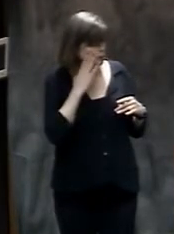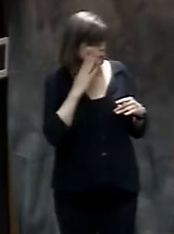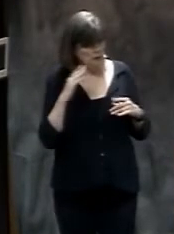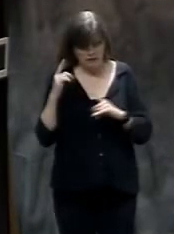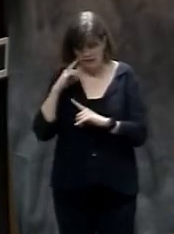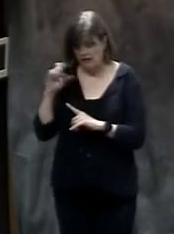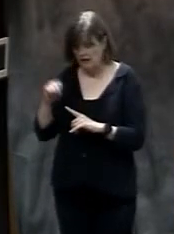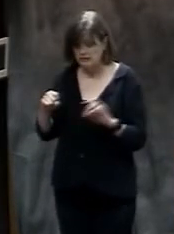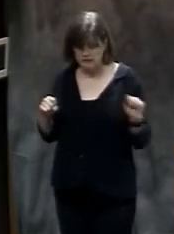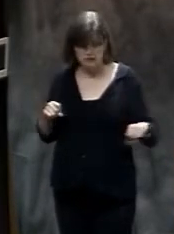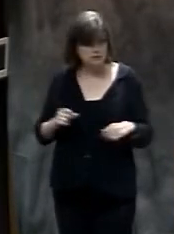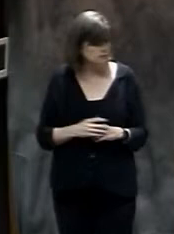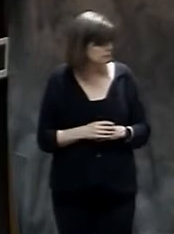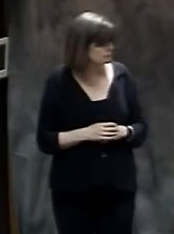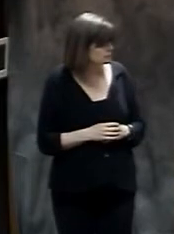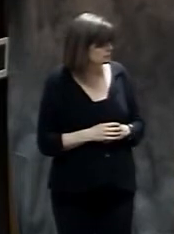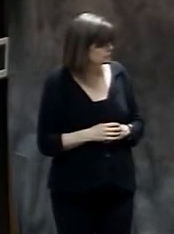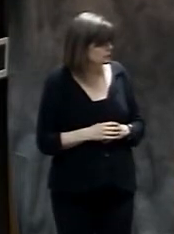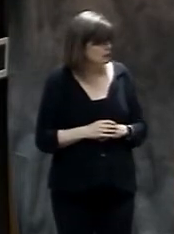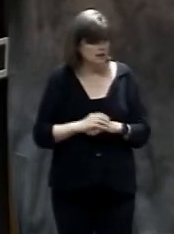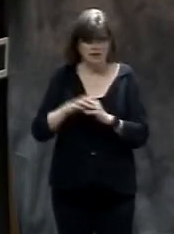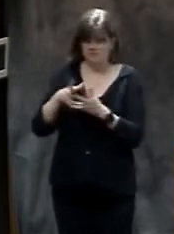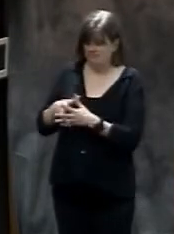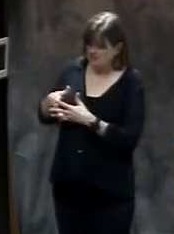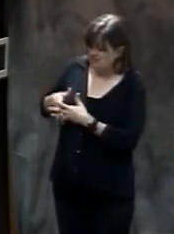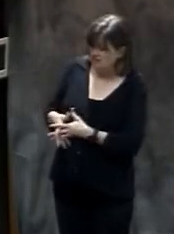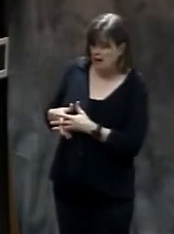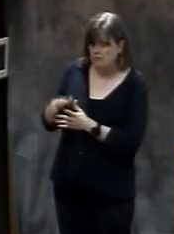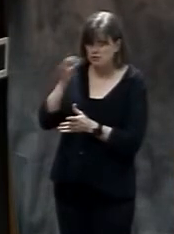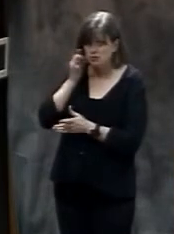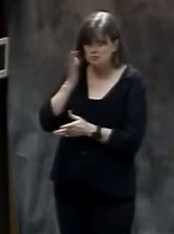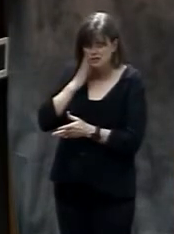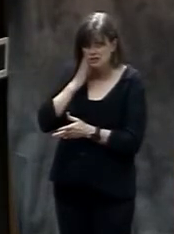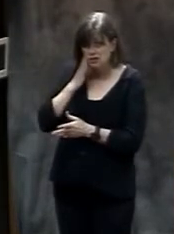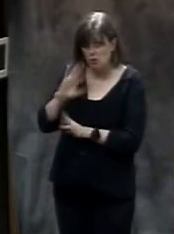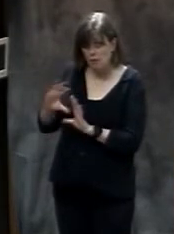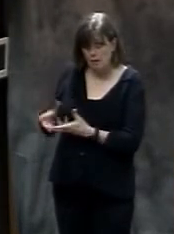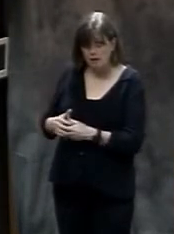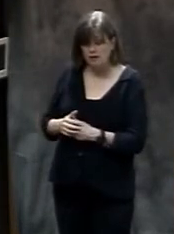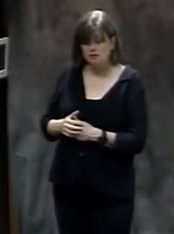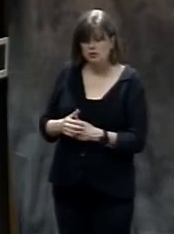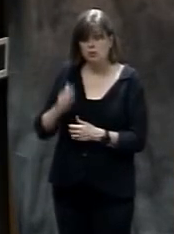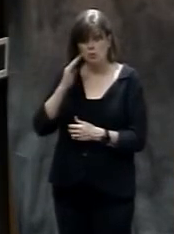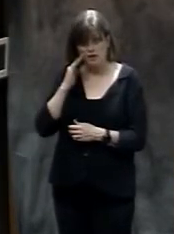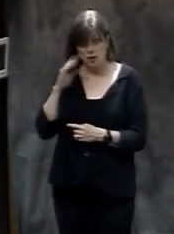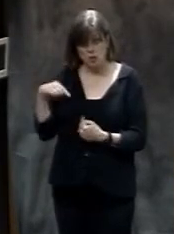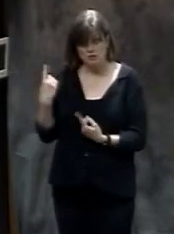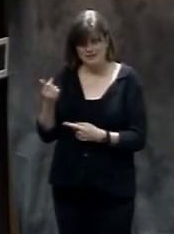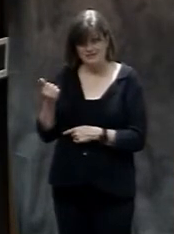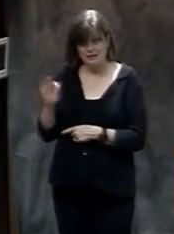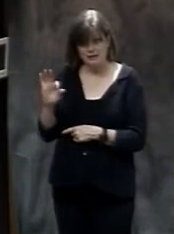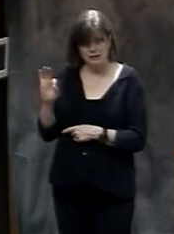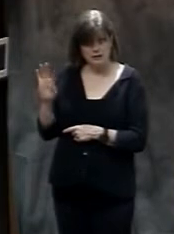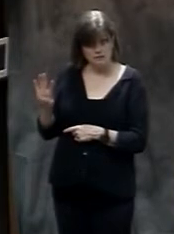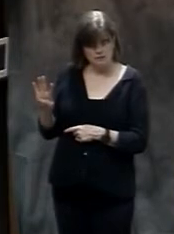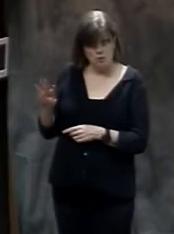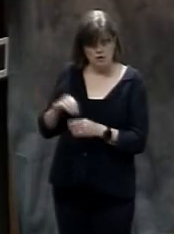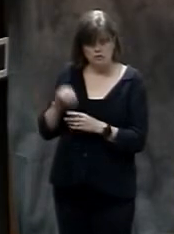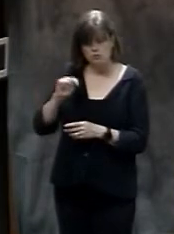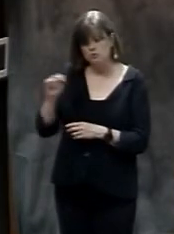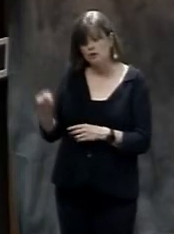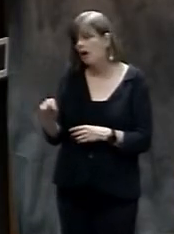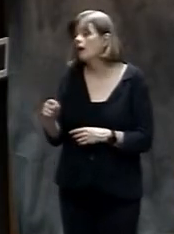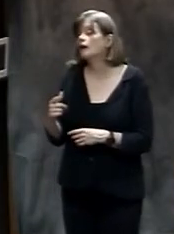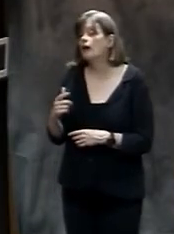established Aedes aegypti population? Well, we know for a fact since 1994 in Tucson, and I mentioned that